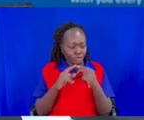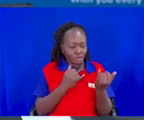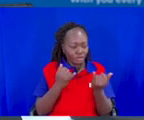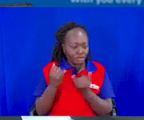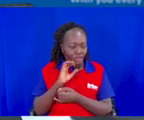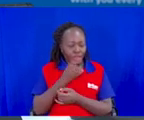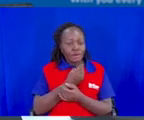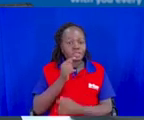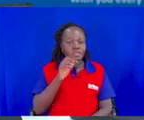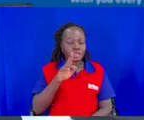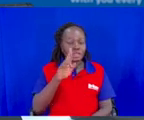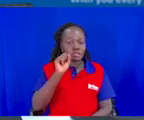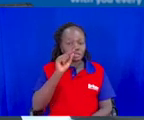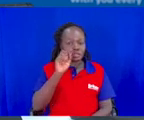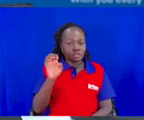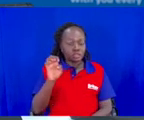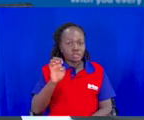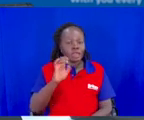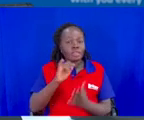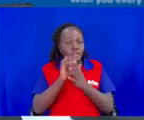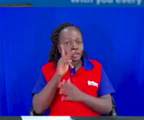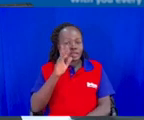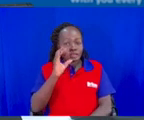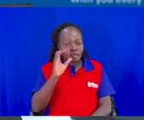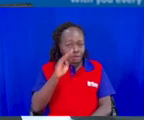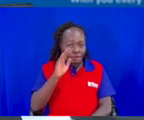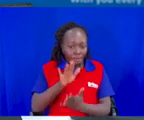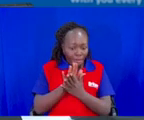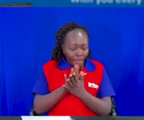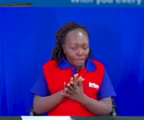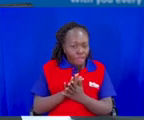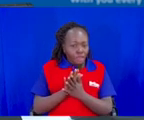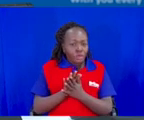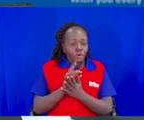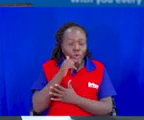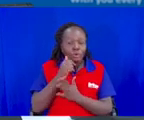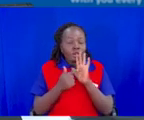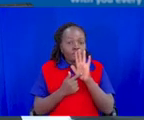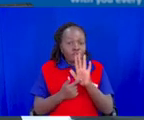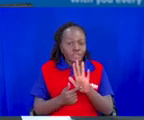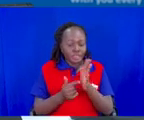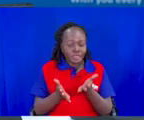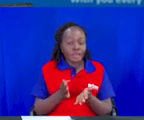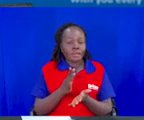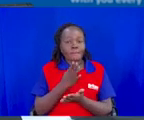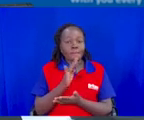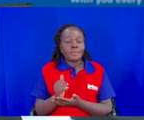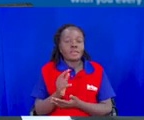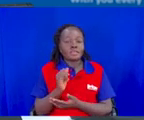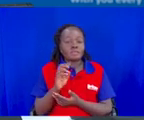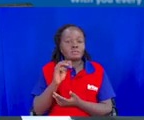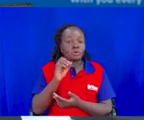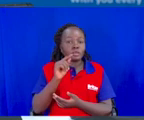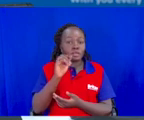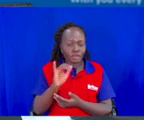our trustee, that's KCB Bank, who are represented here by Mr. Timothy